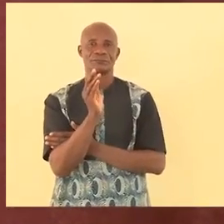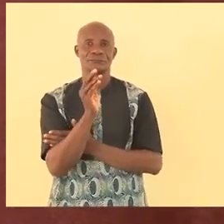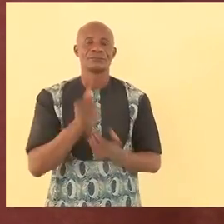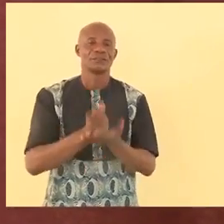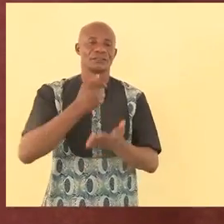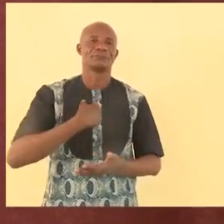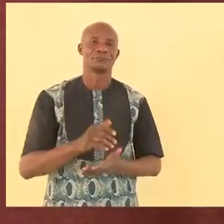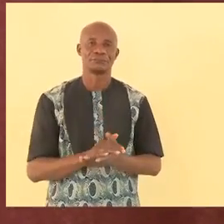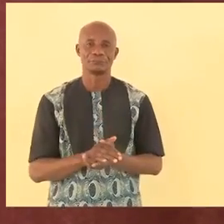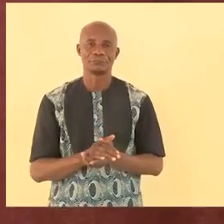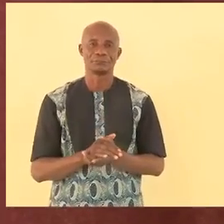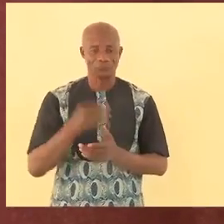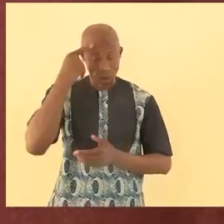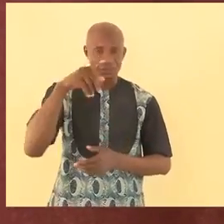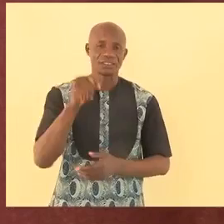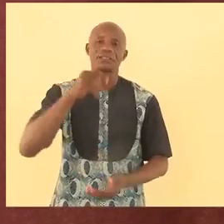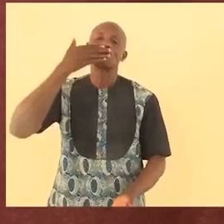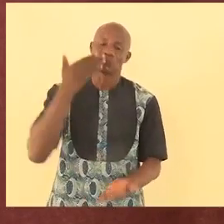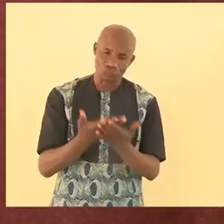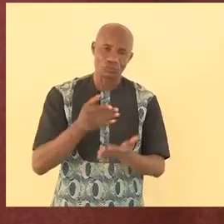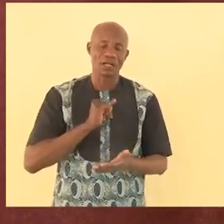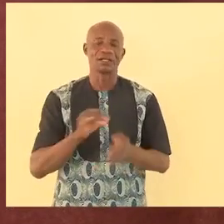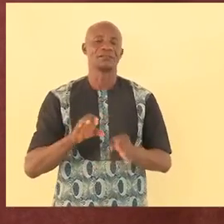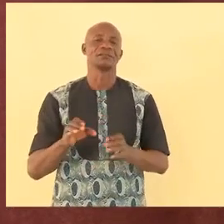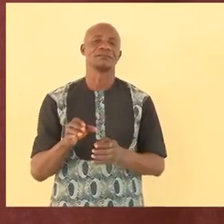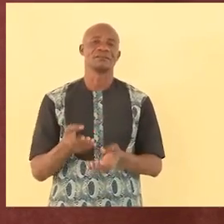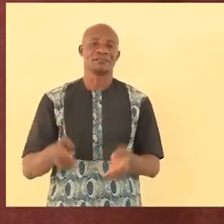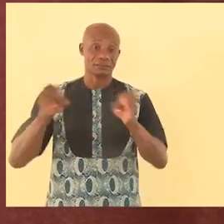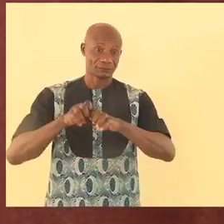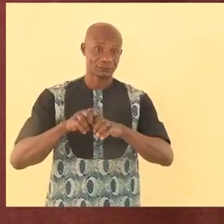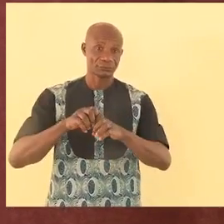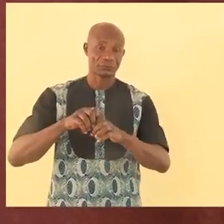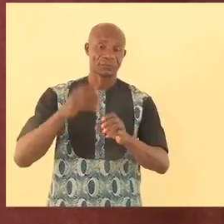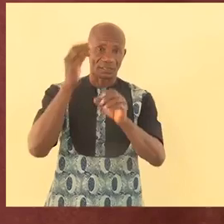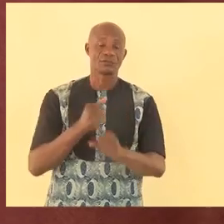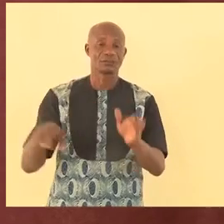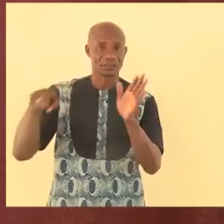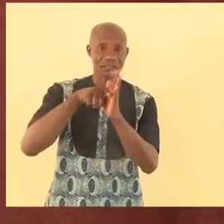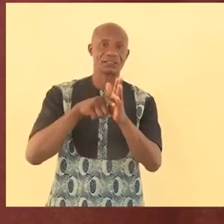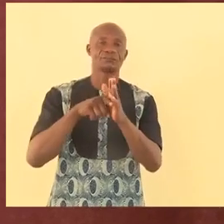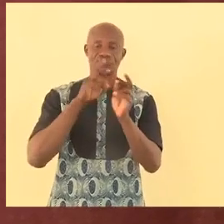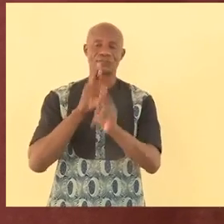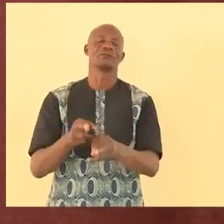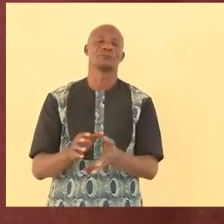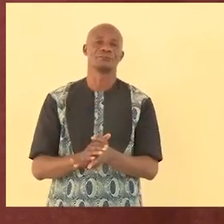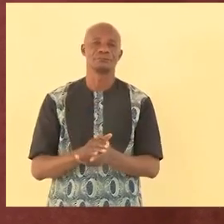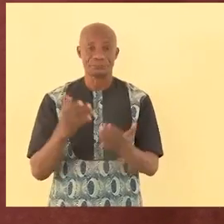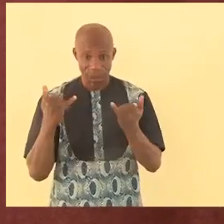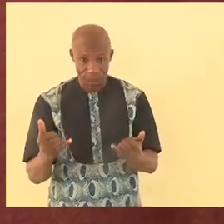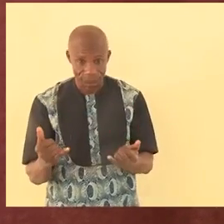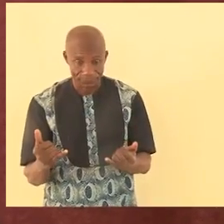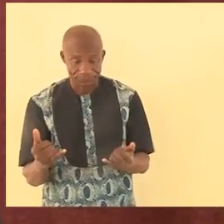me for the good I did, even though I got a negative response or